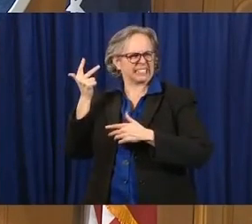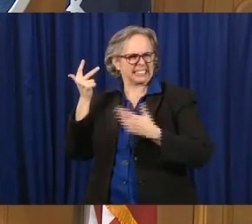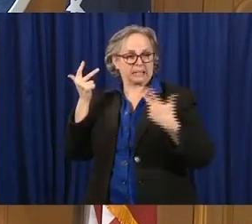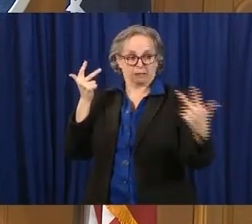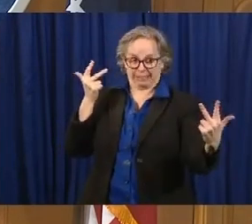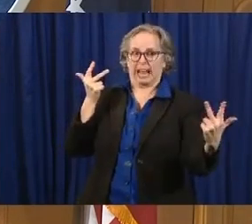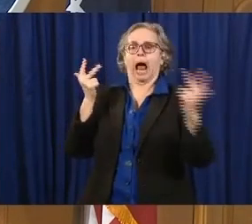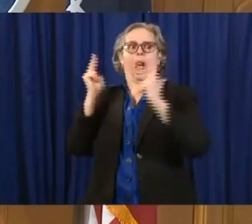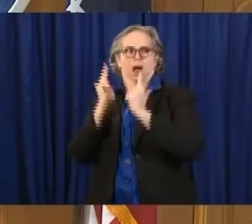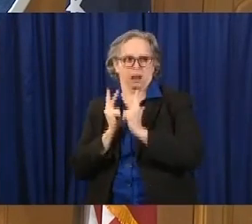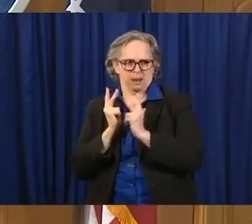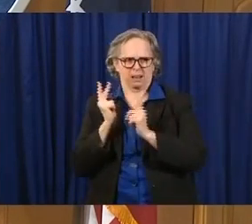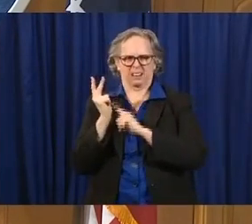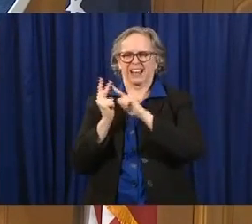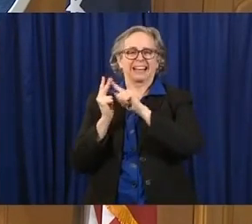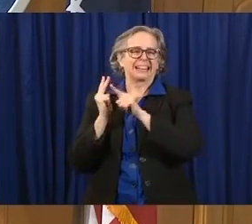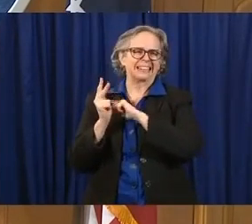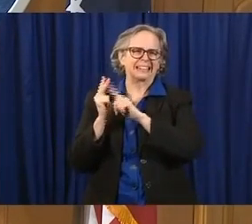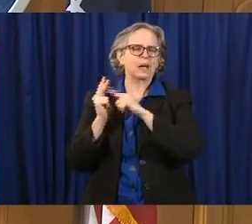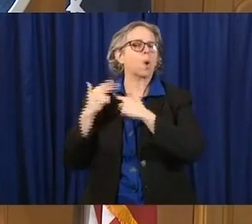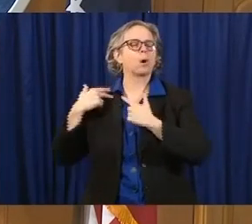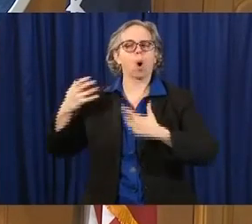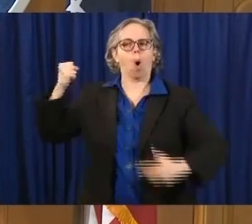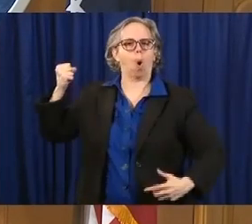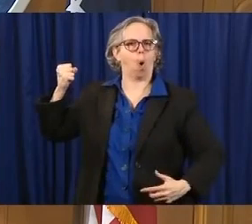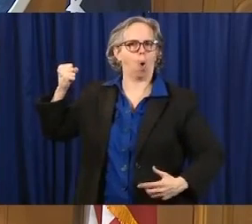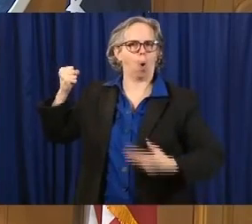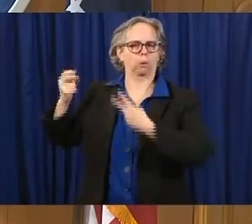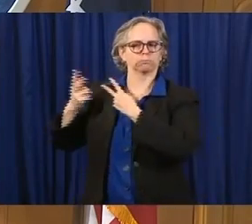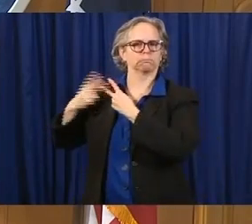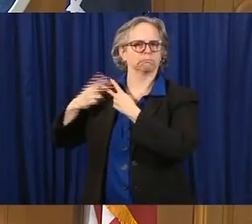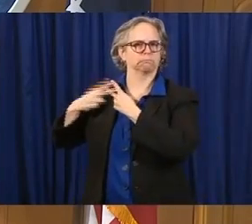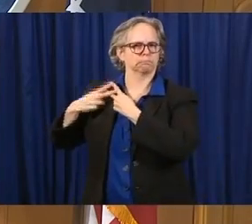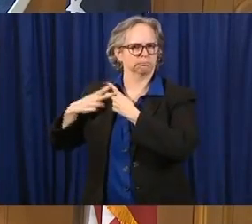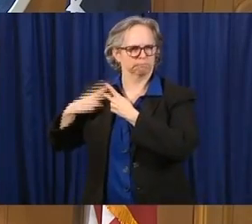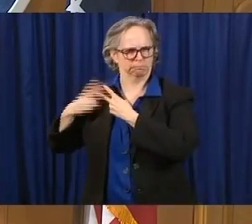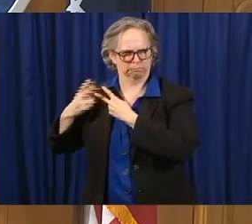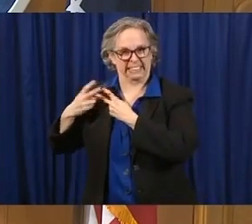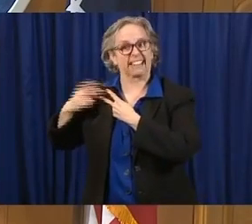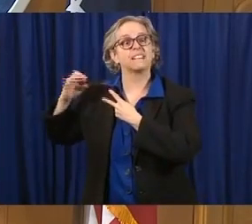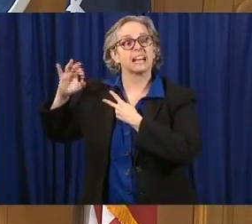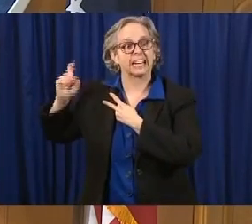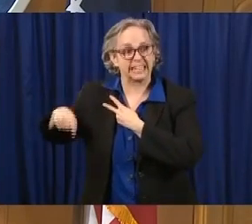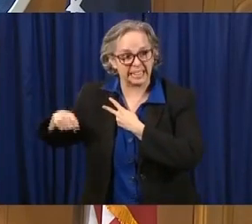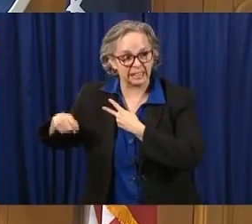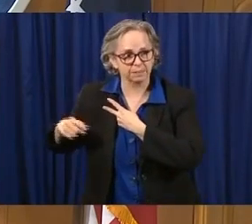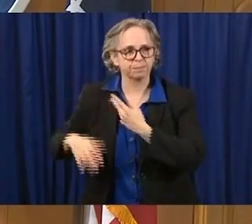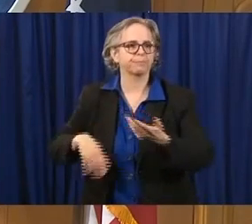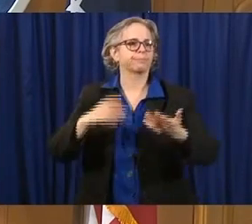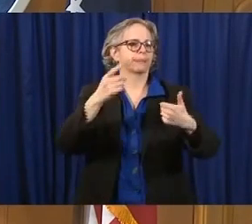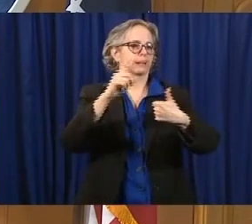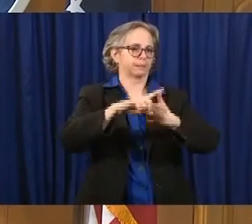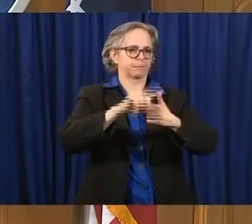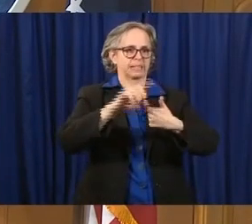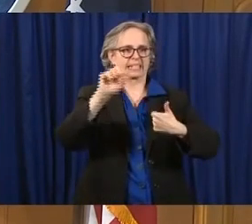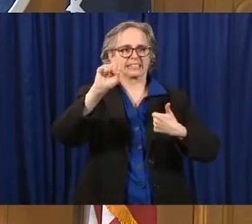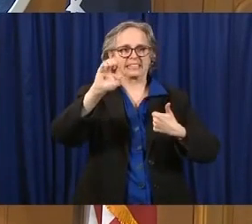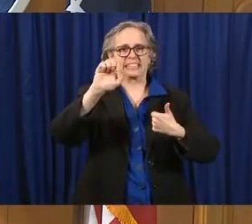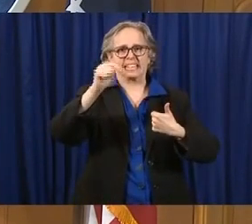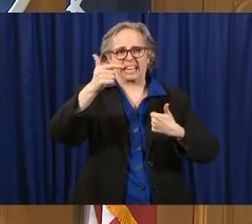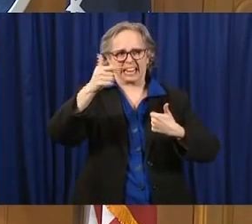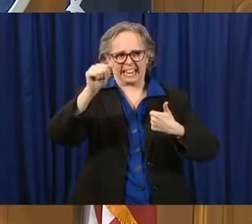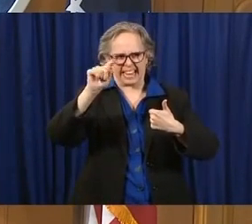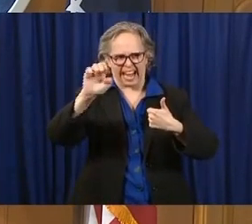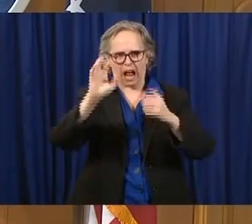holding these in reserve if they should be needed. This is Seagate Convention Center in Lucas County, the Dayton